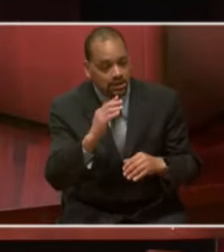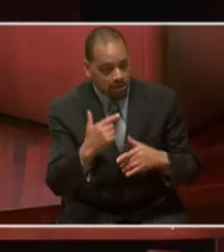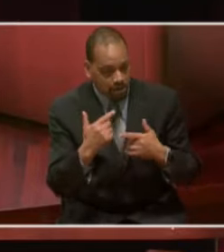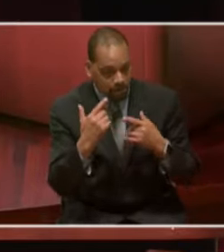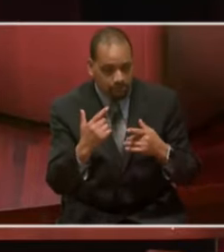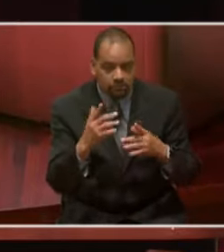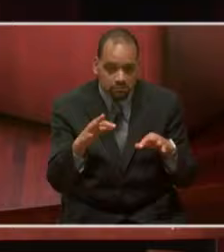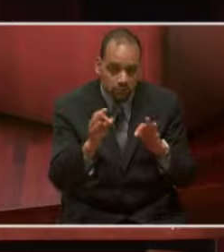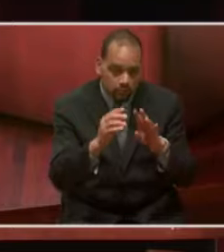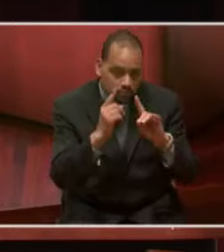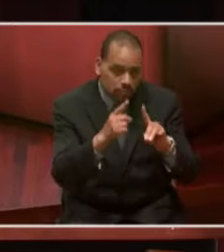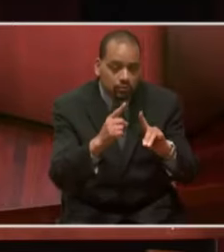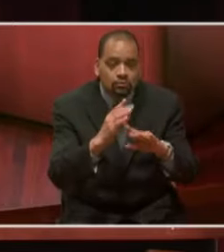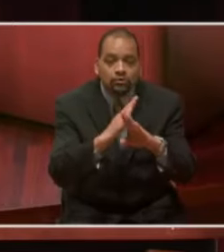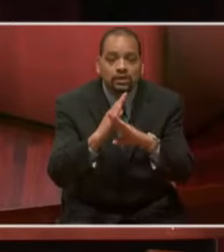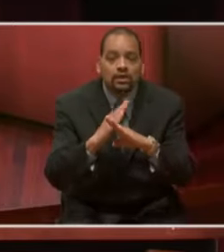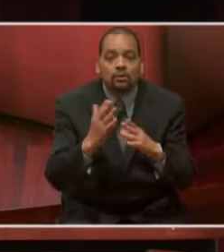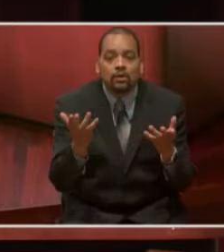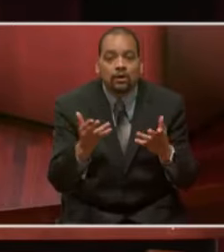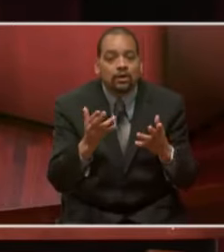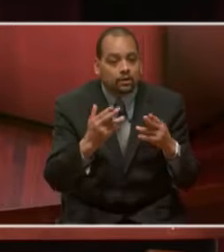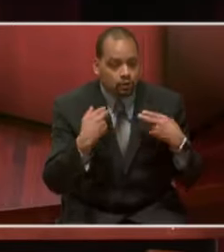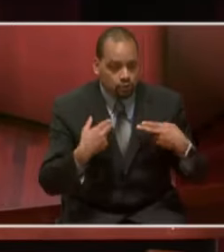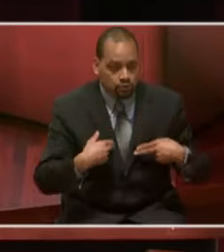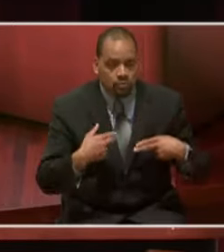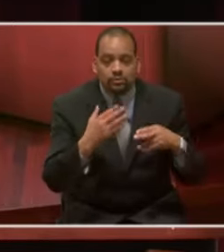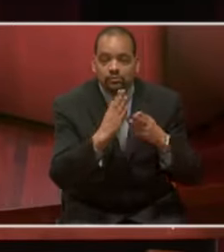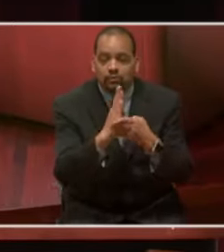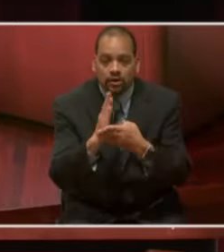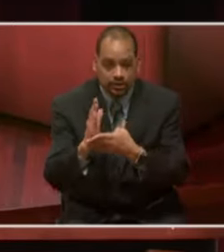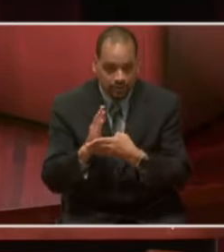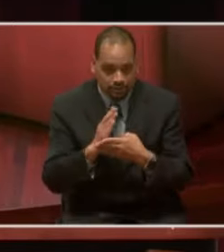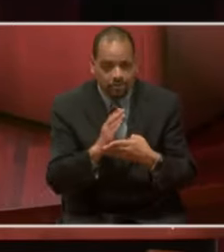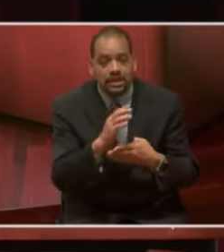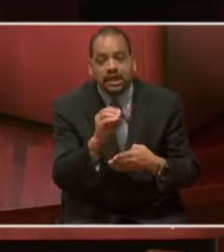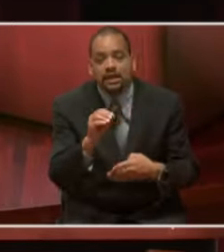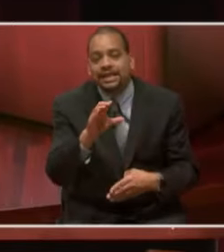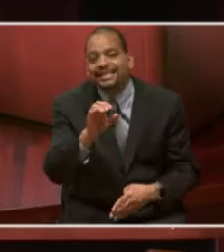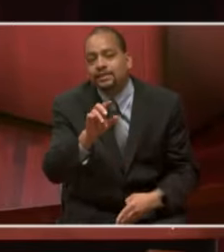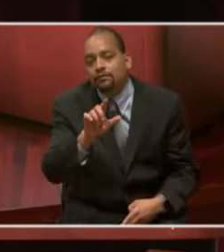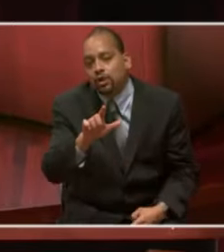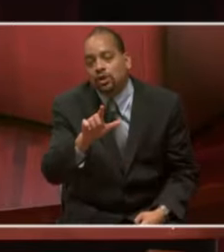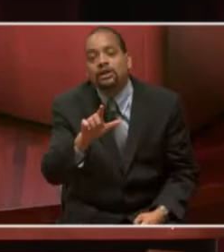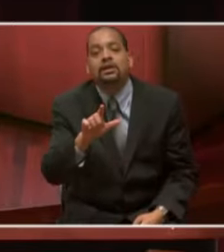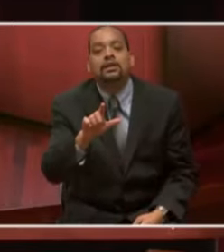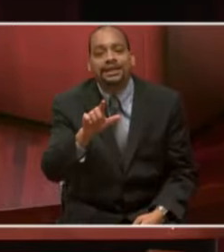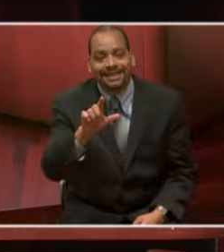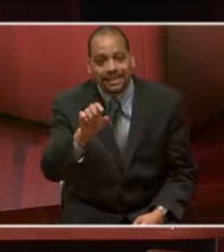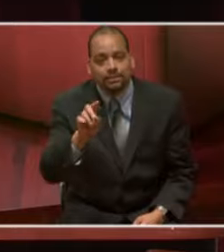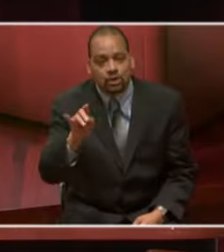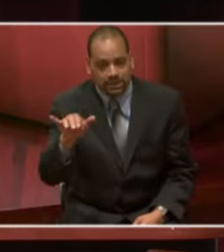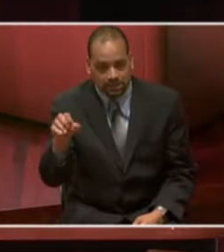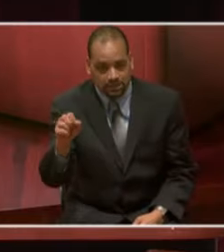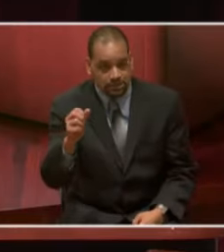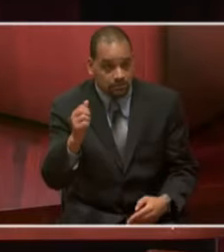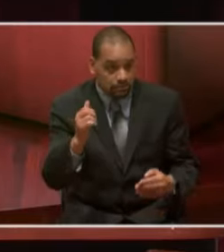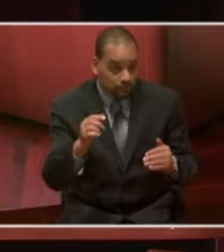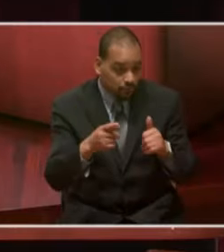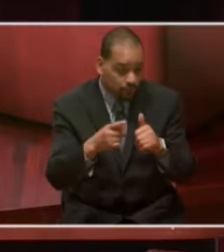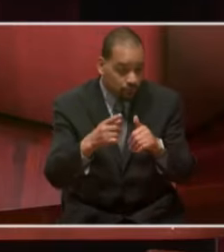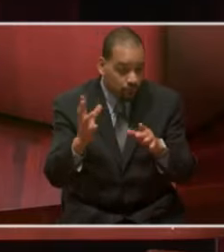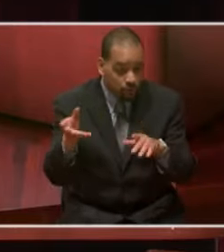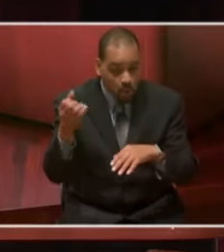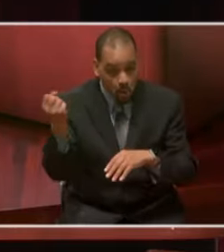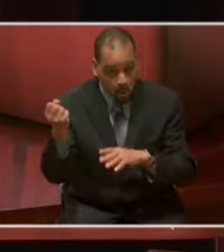celebrities. He also contributed the introduction to a commemorative National Archives Emancipation Proclamation book, and tonight there are copies of the